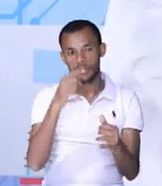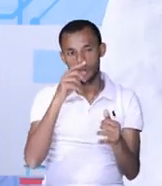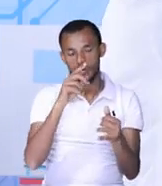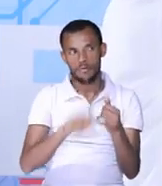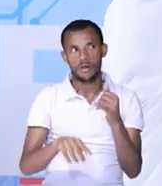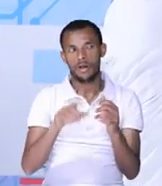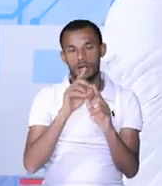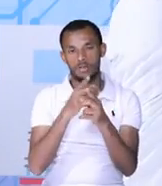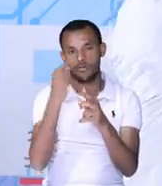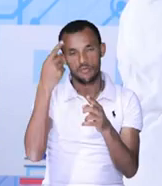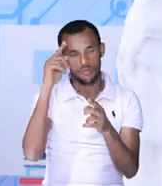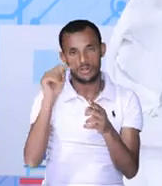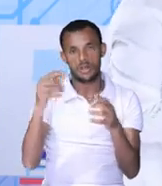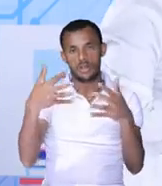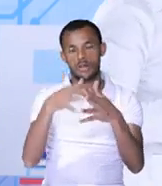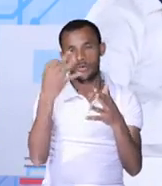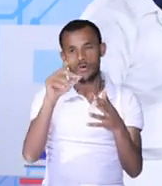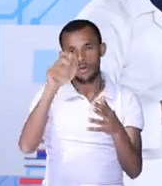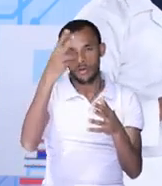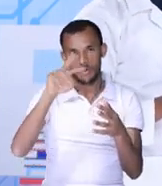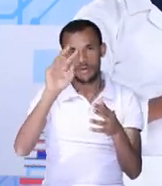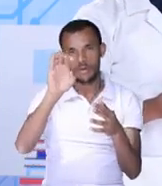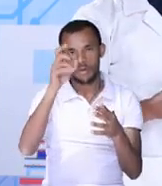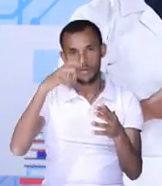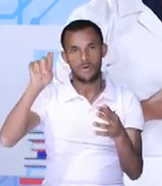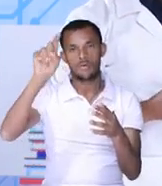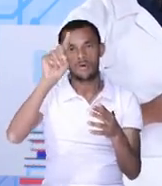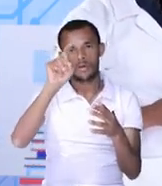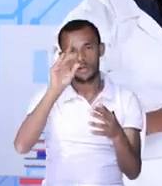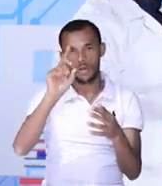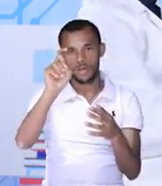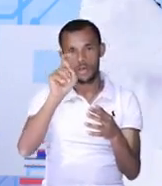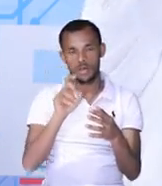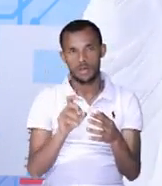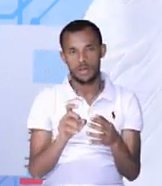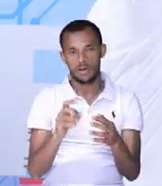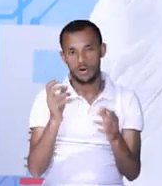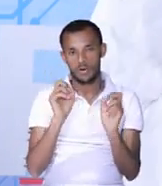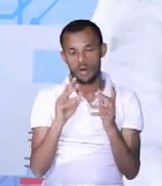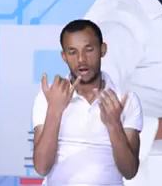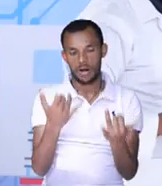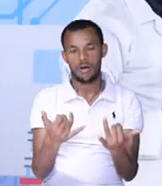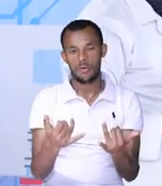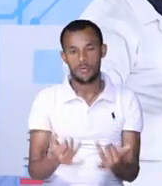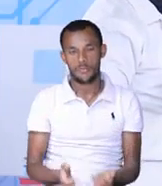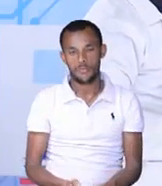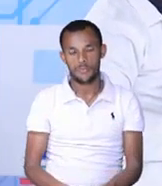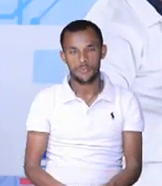answer for the integration of x squared e raised to x dx. Okay, now,